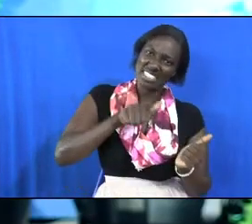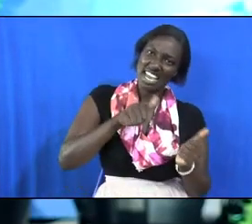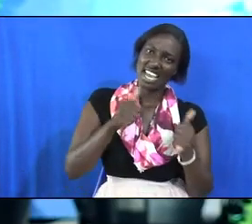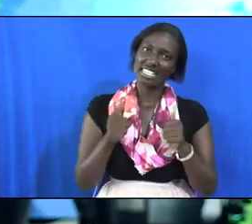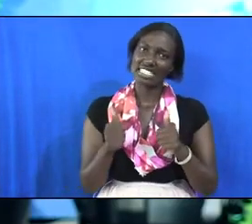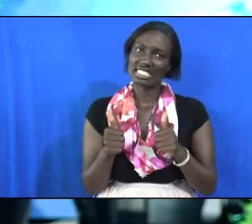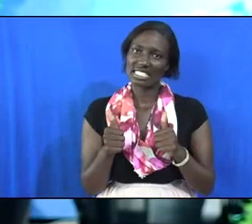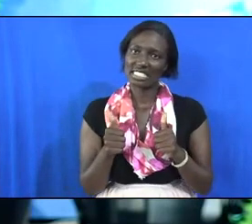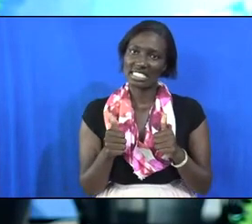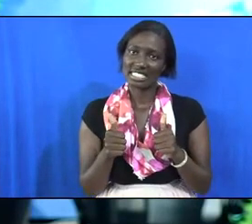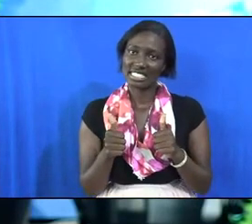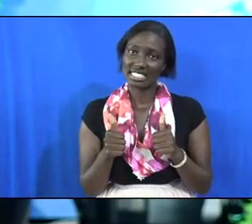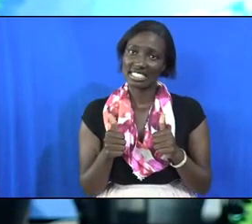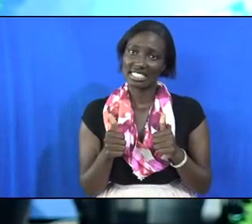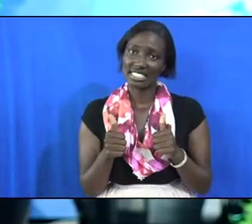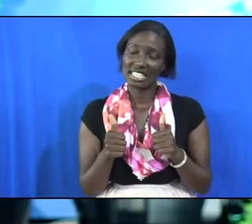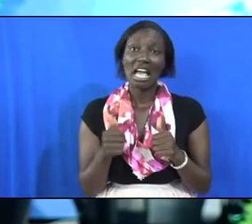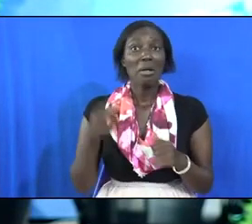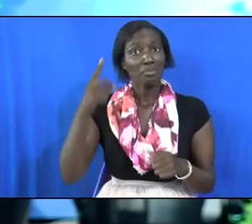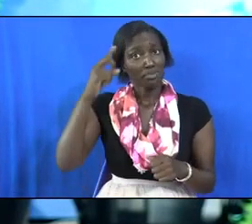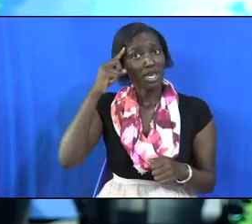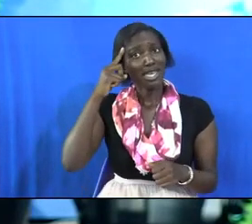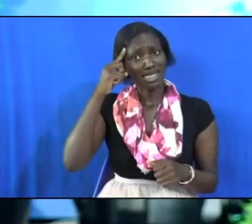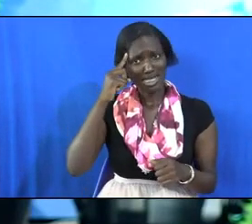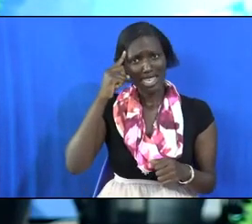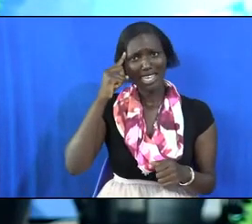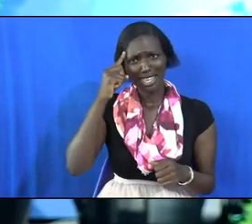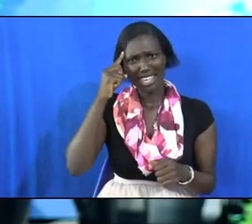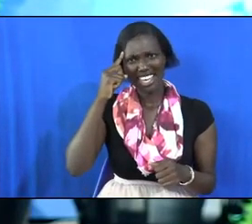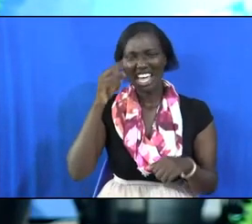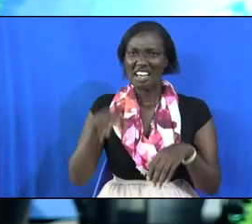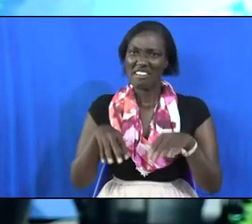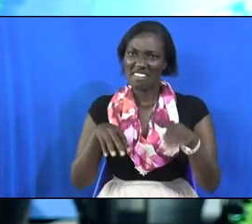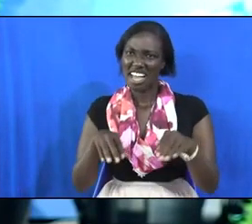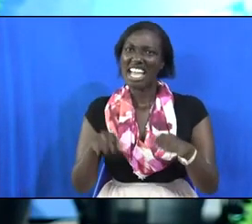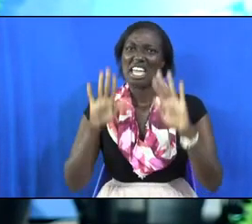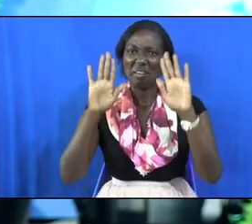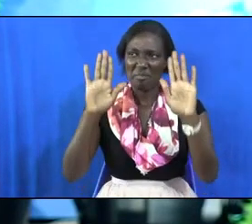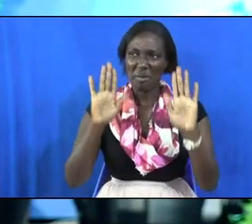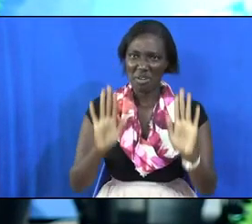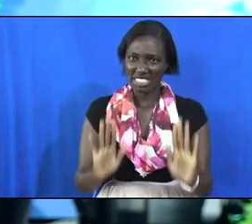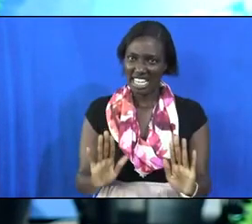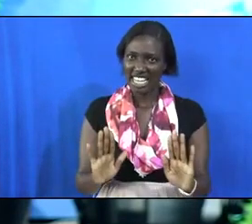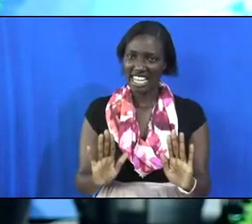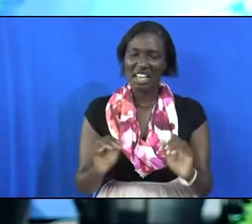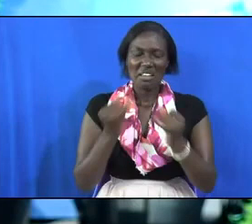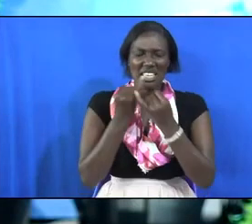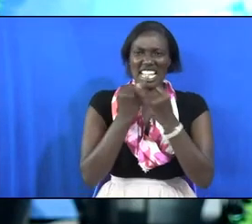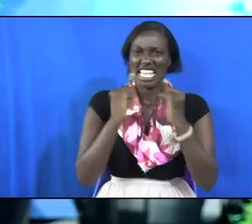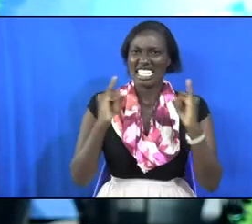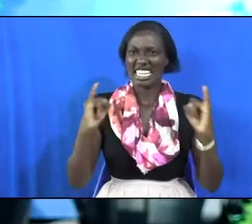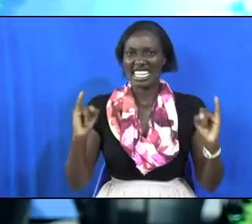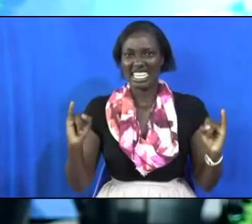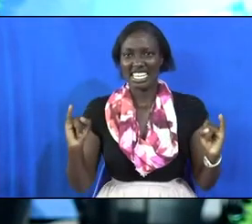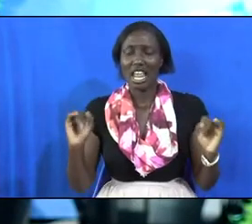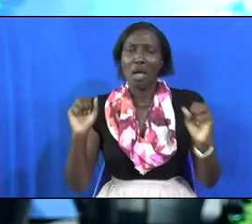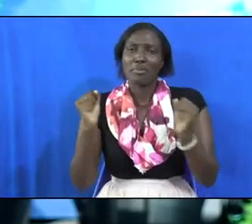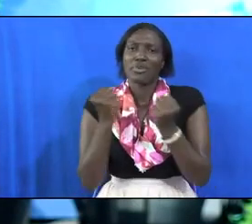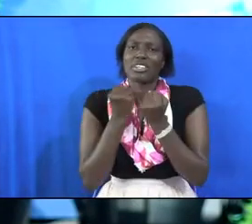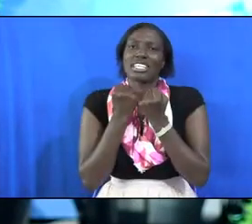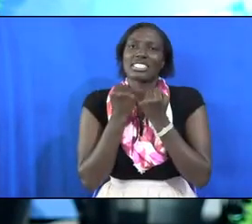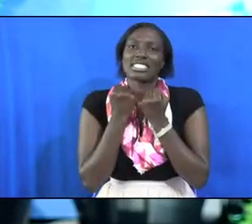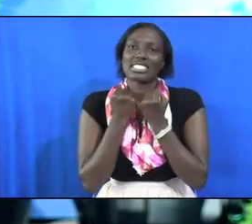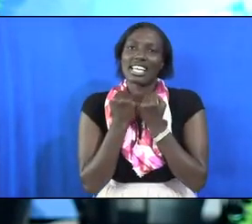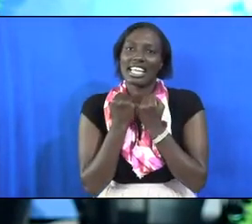baptized. I'm going to think about the farm, how it is important to be clean and